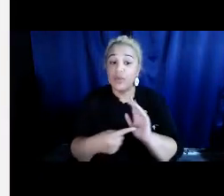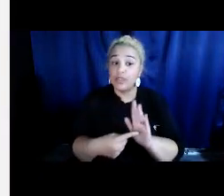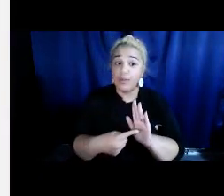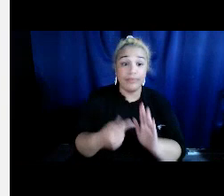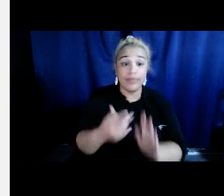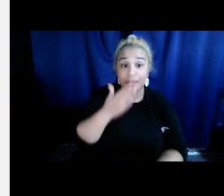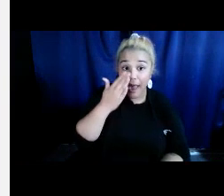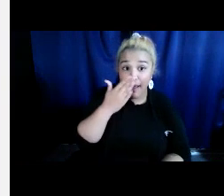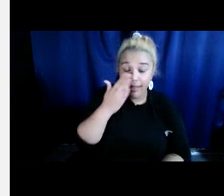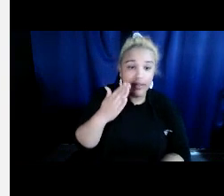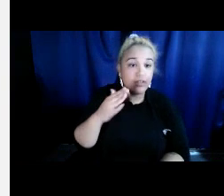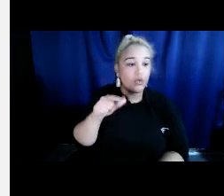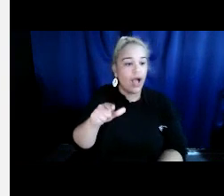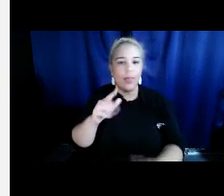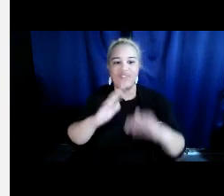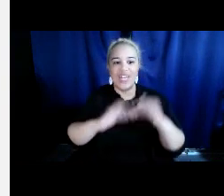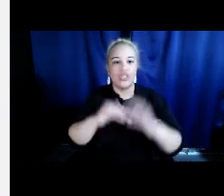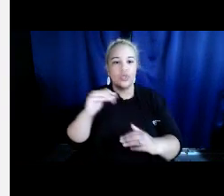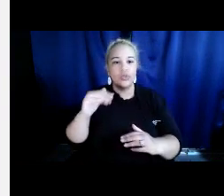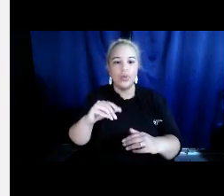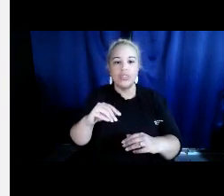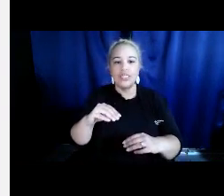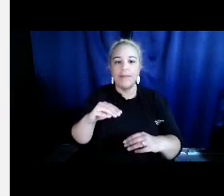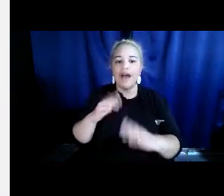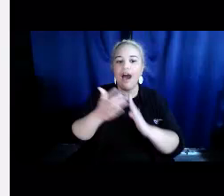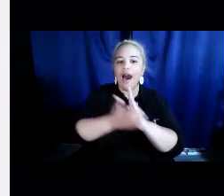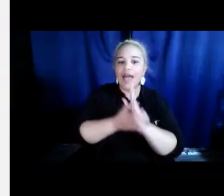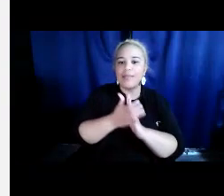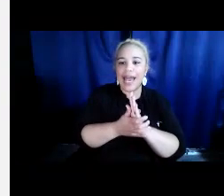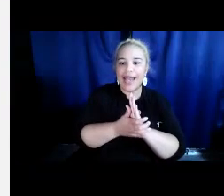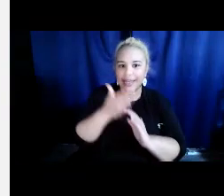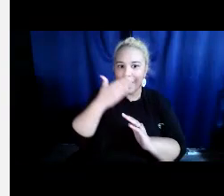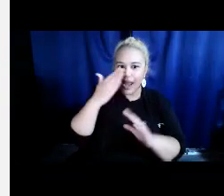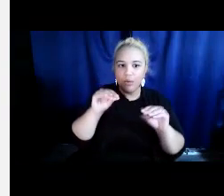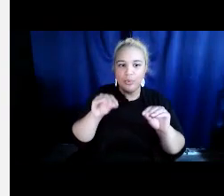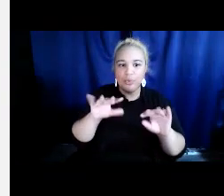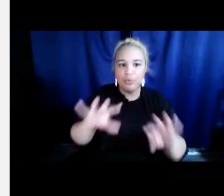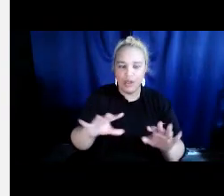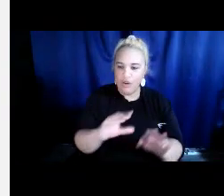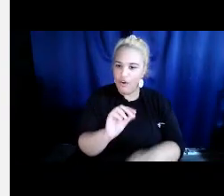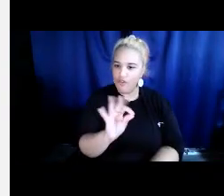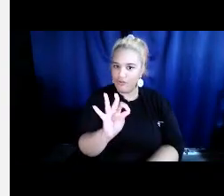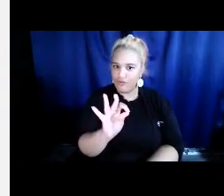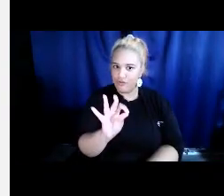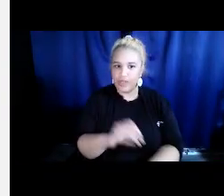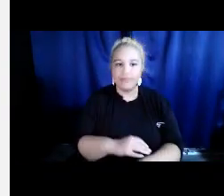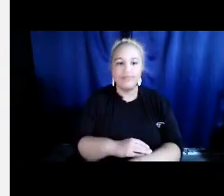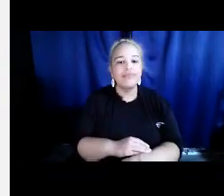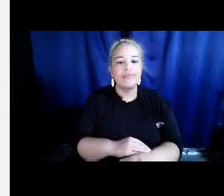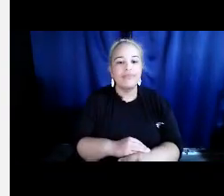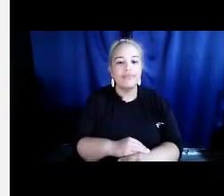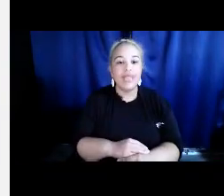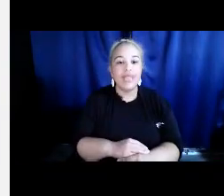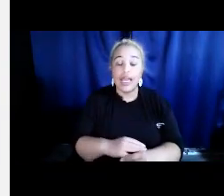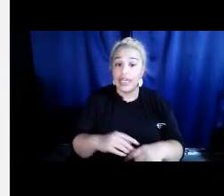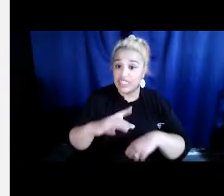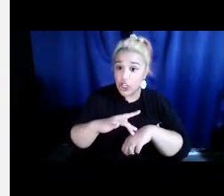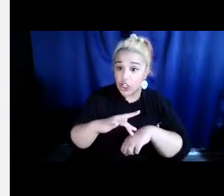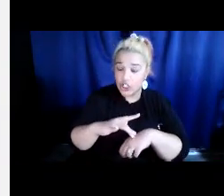venue, addressing touch, limiting the amount of people who can attend, or providing multiple start times to help